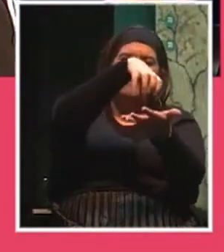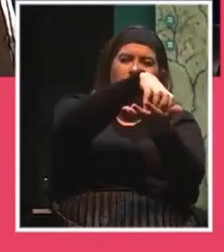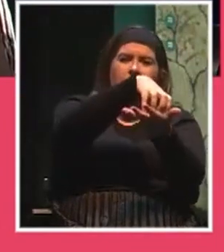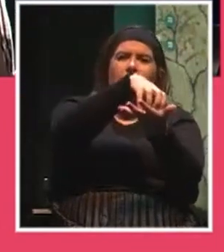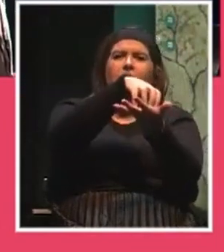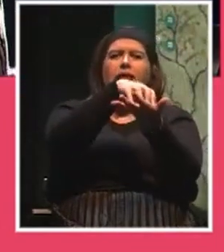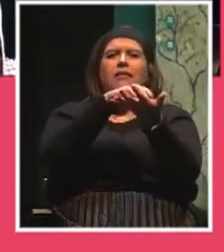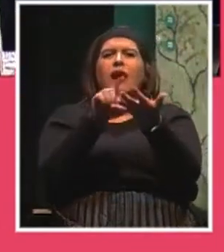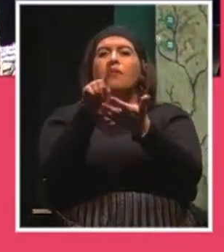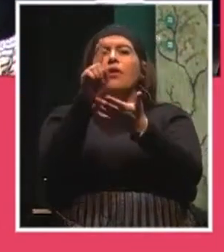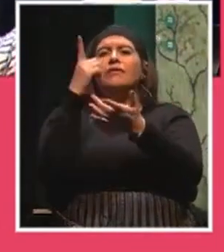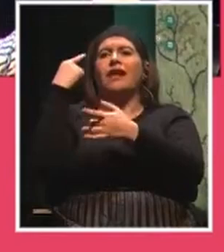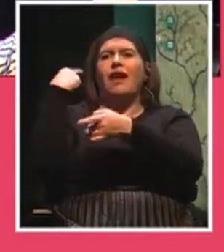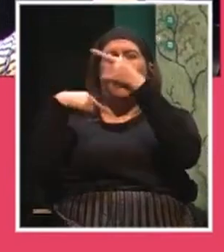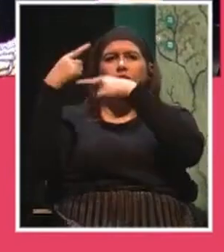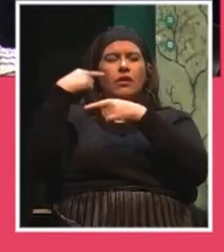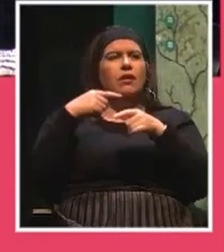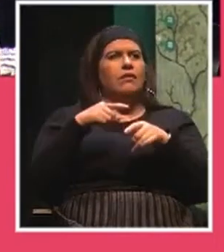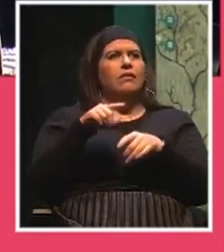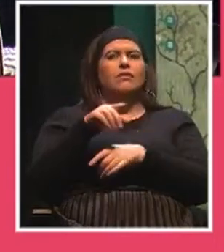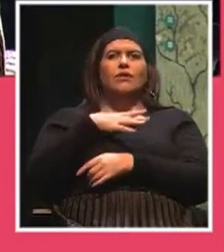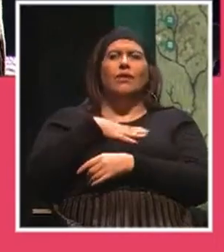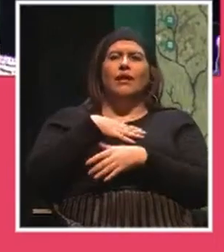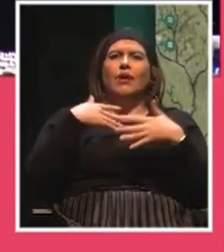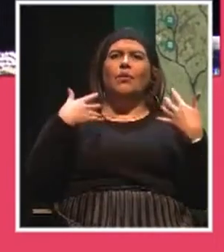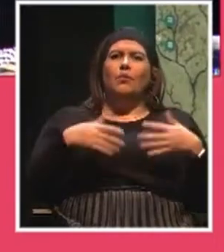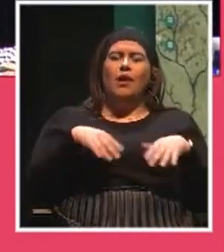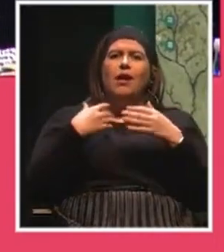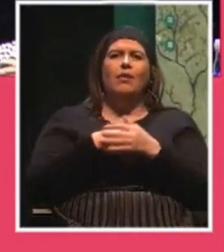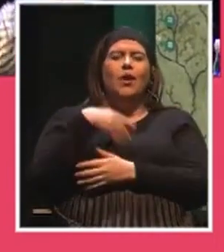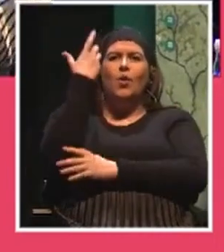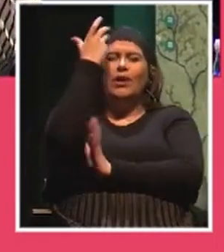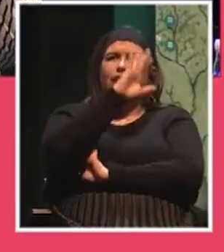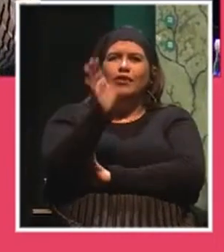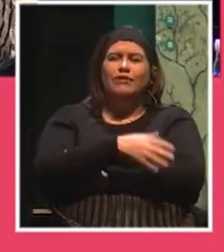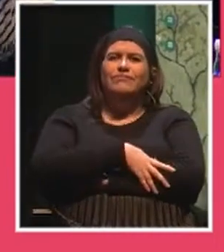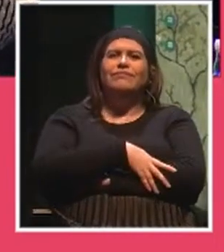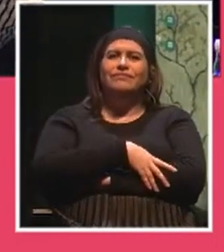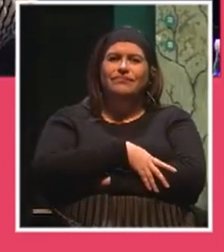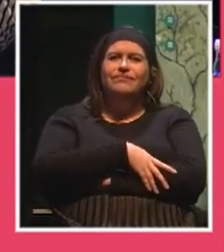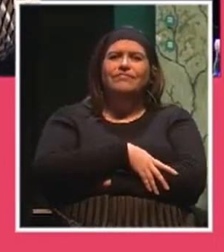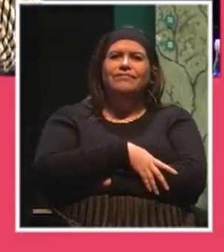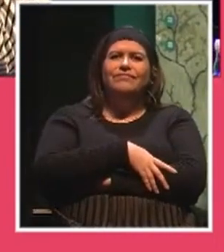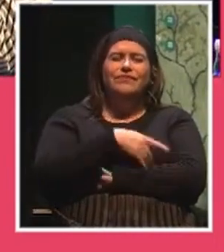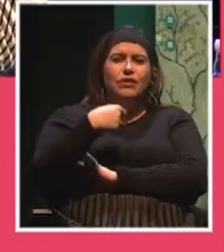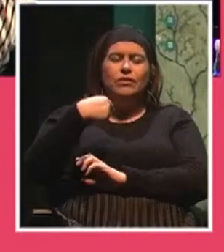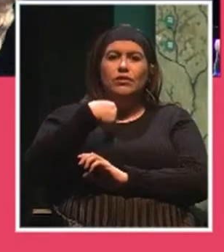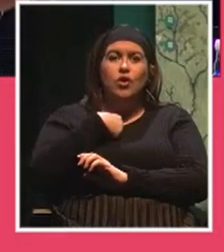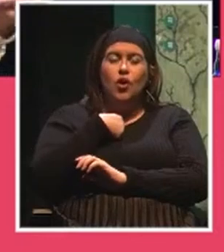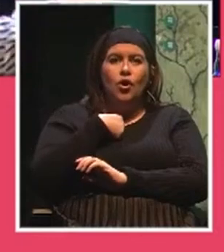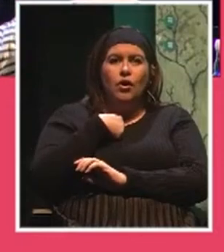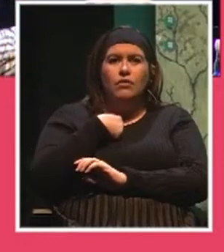story. And I was like, whoa, I don't even get it. I've got a pretty good imagination.